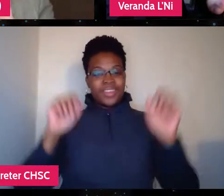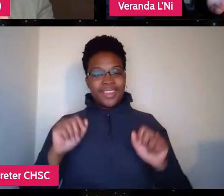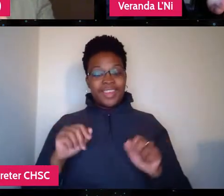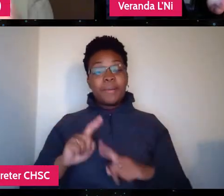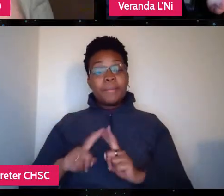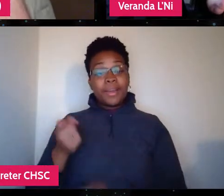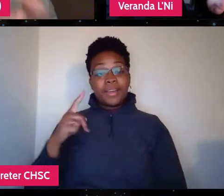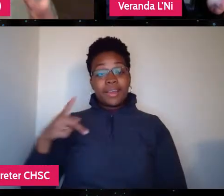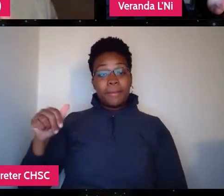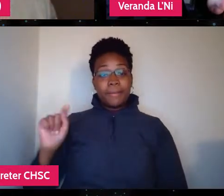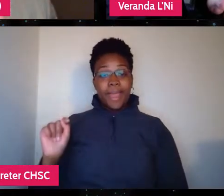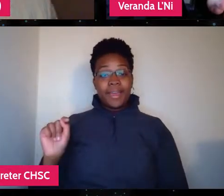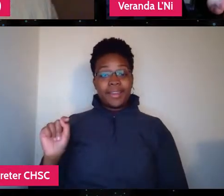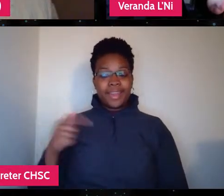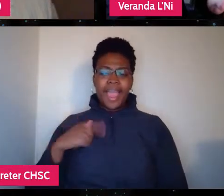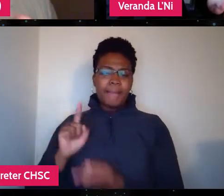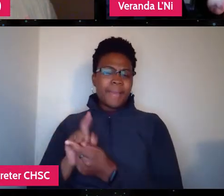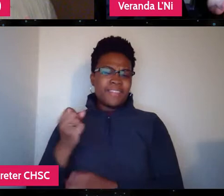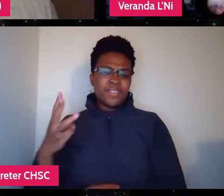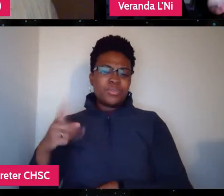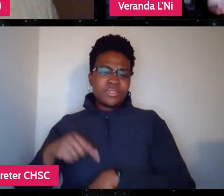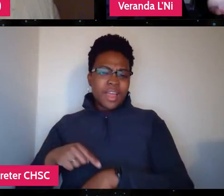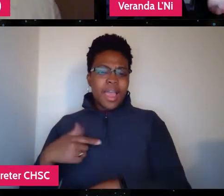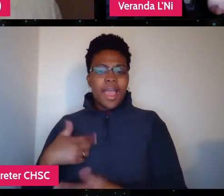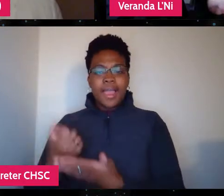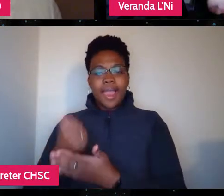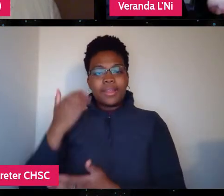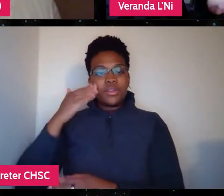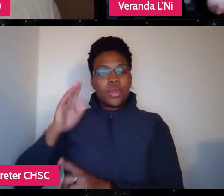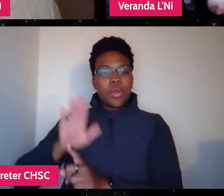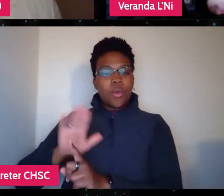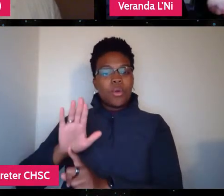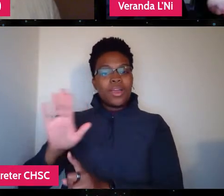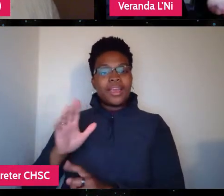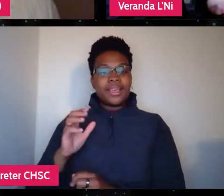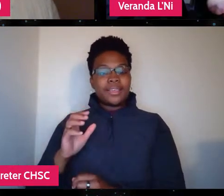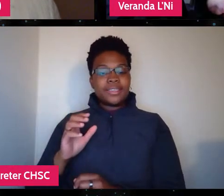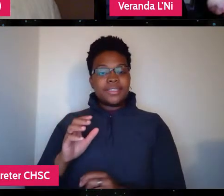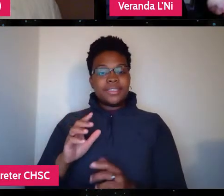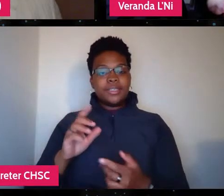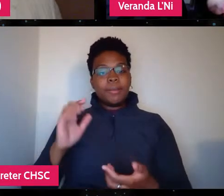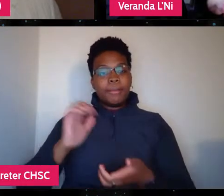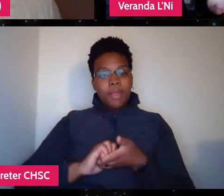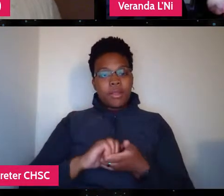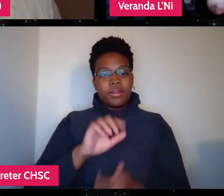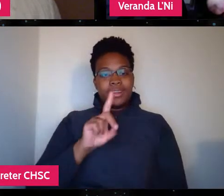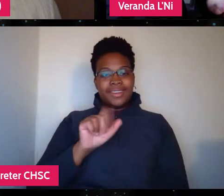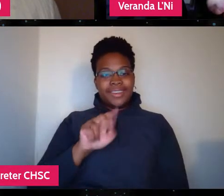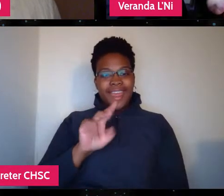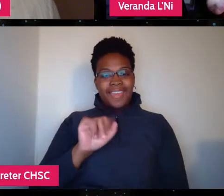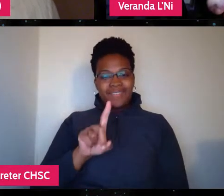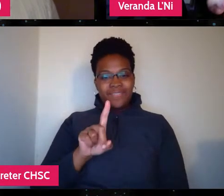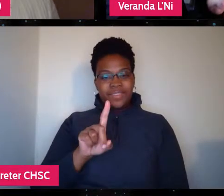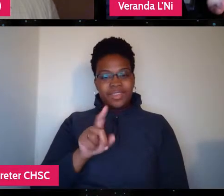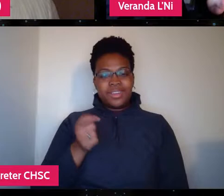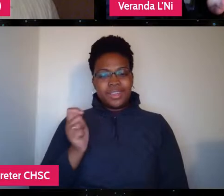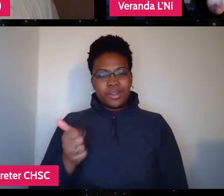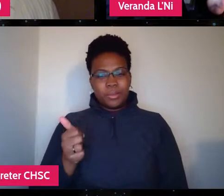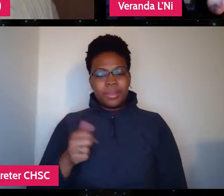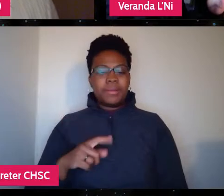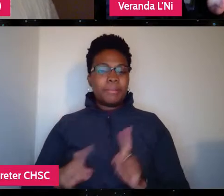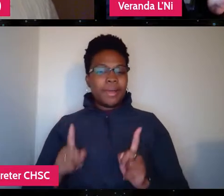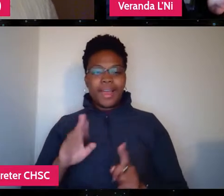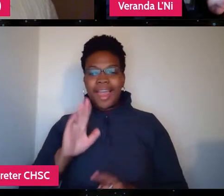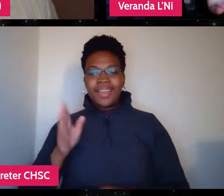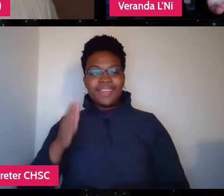a little, I met him a few times. I got to know his lover, David, a bit, but I never really knew